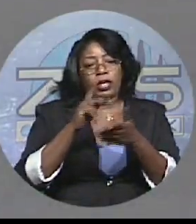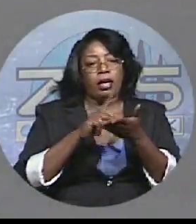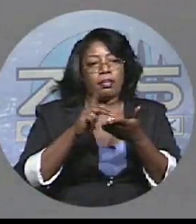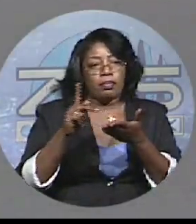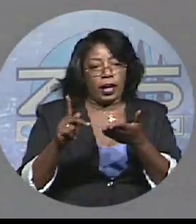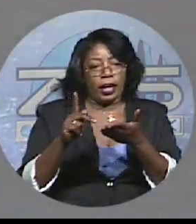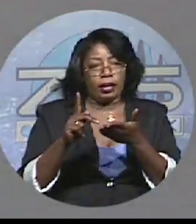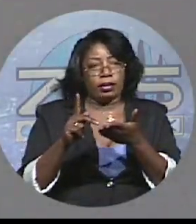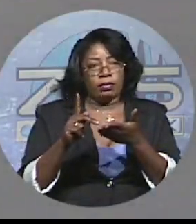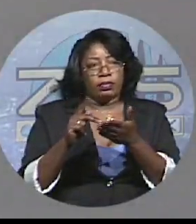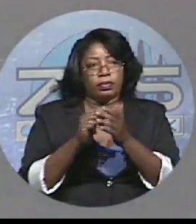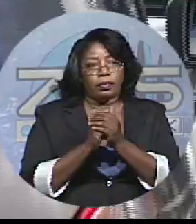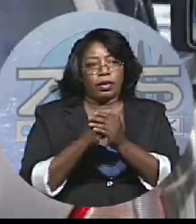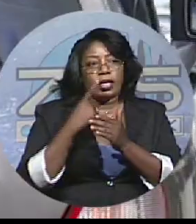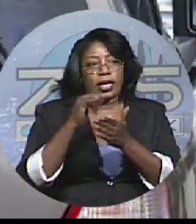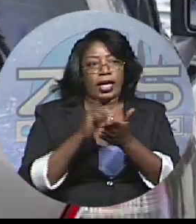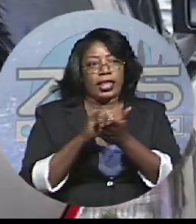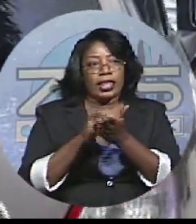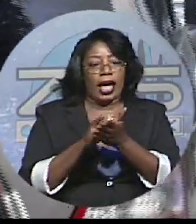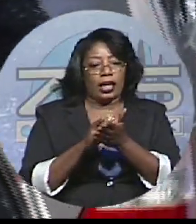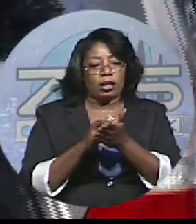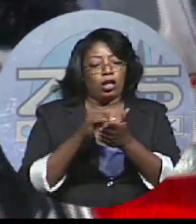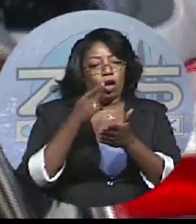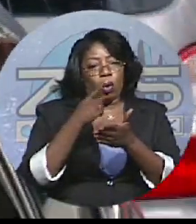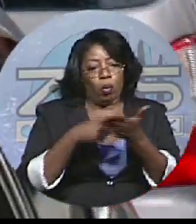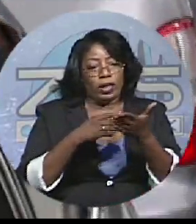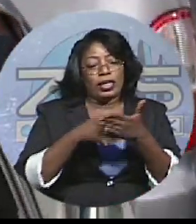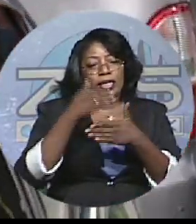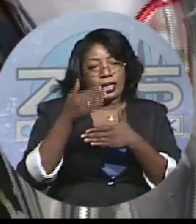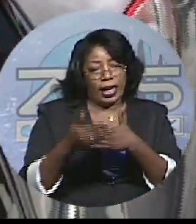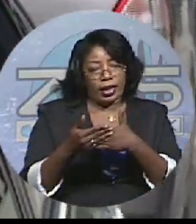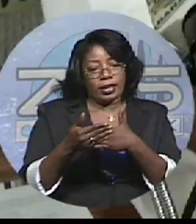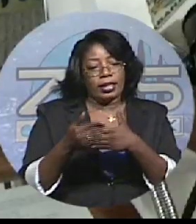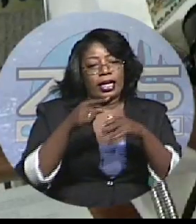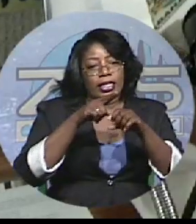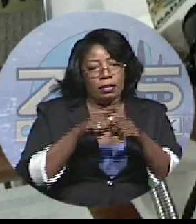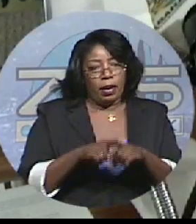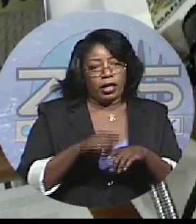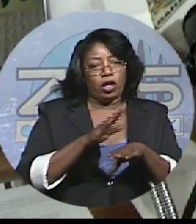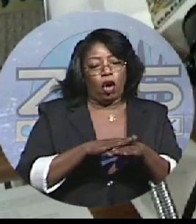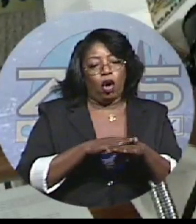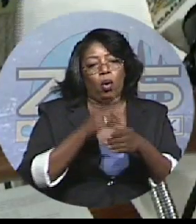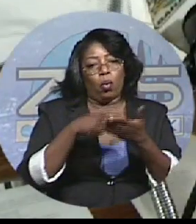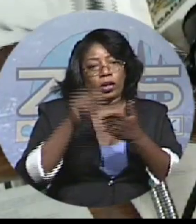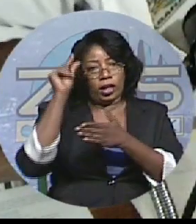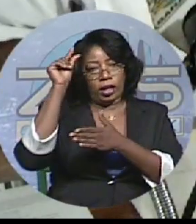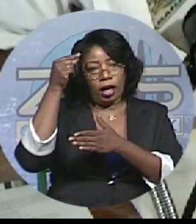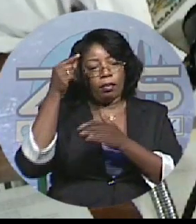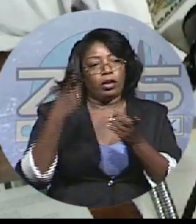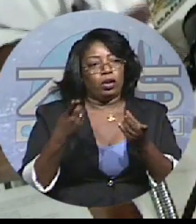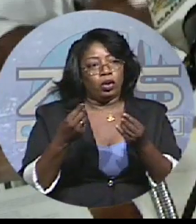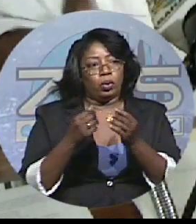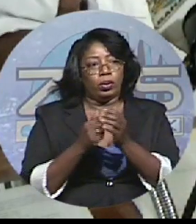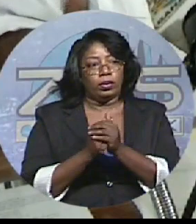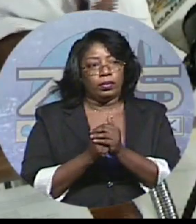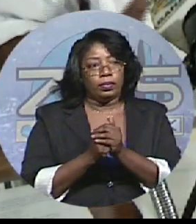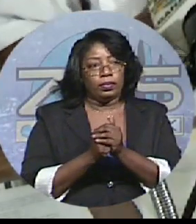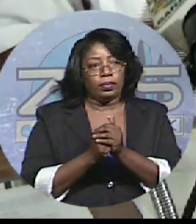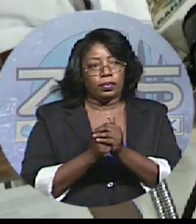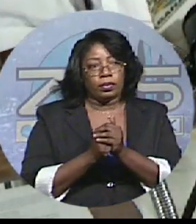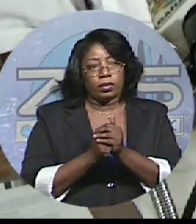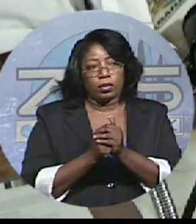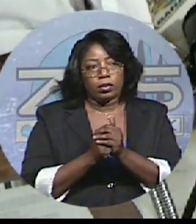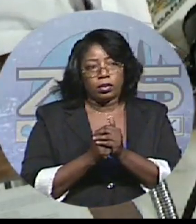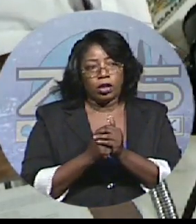industrial action, Smith says what comes next is contingent on government. I believe the government has the, and we believe the government